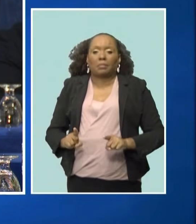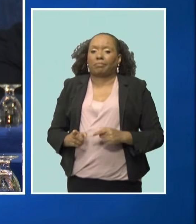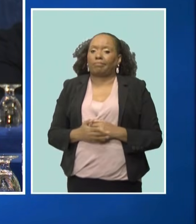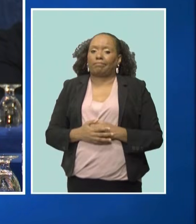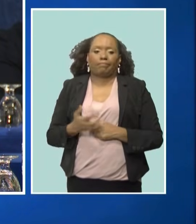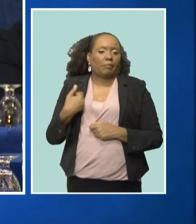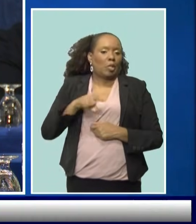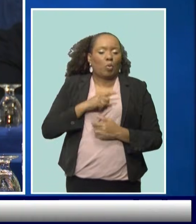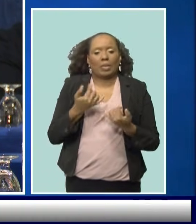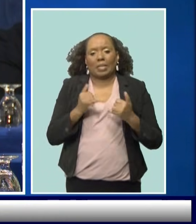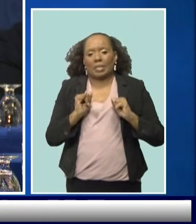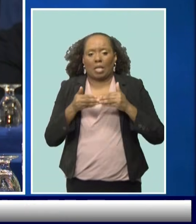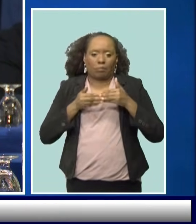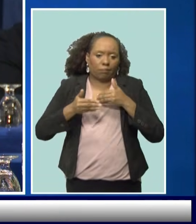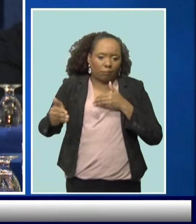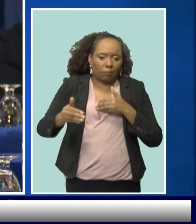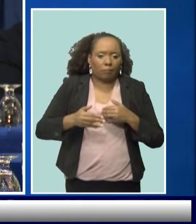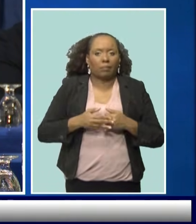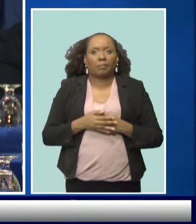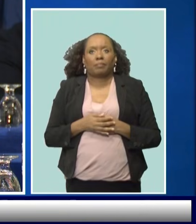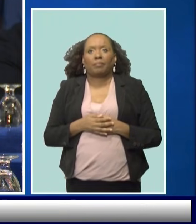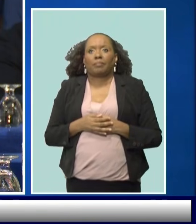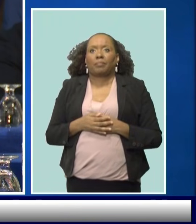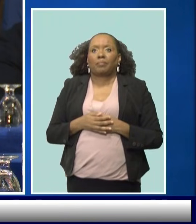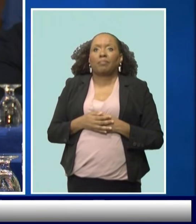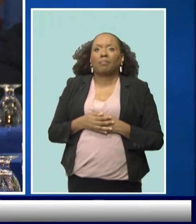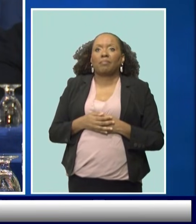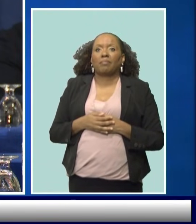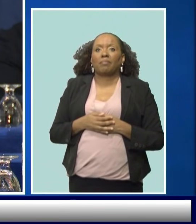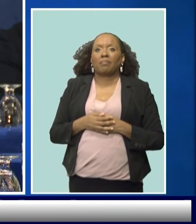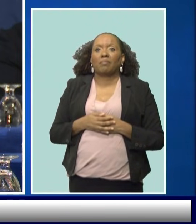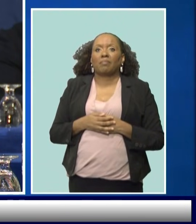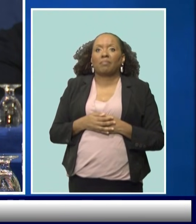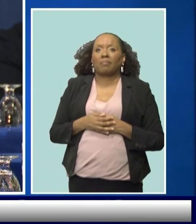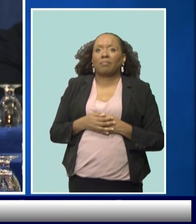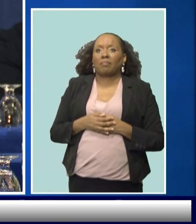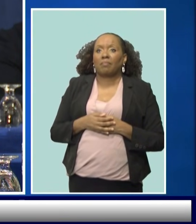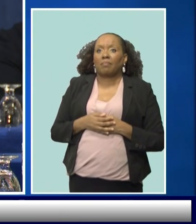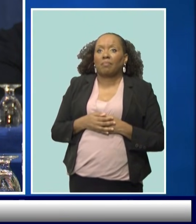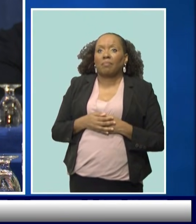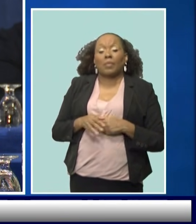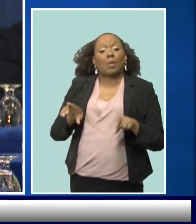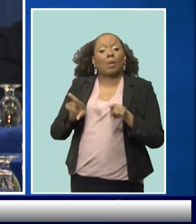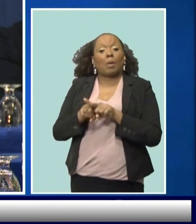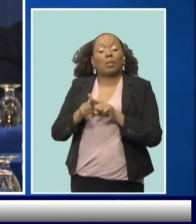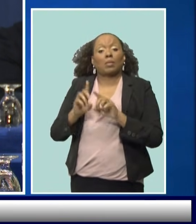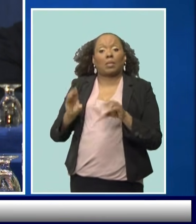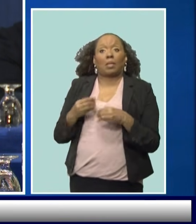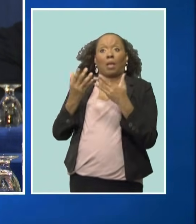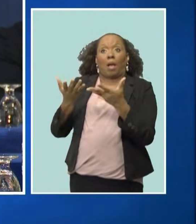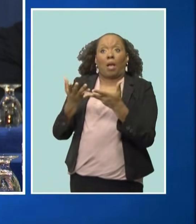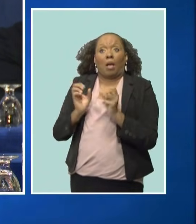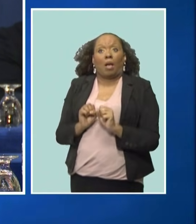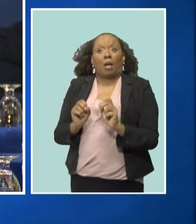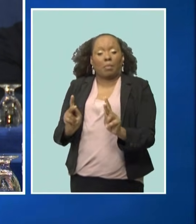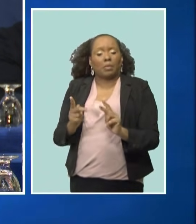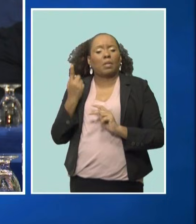the debt swaps, as I was just showing, they also create the opportunity for you to